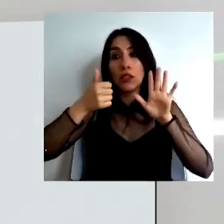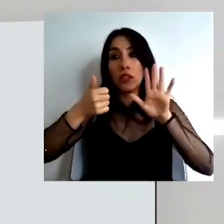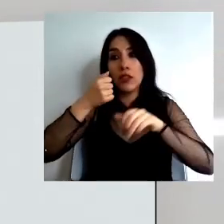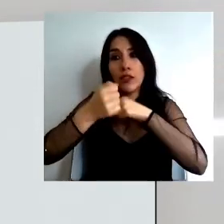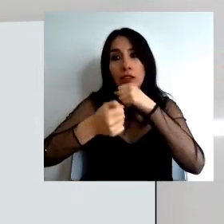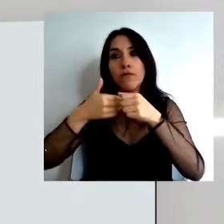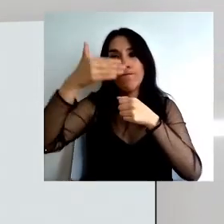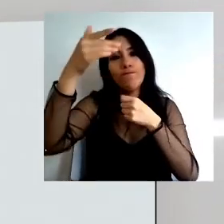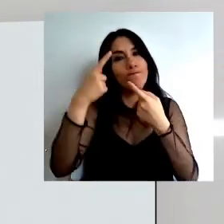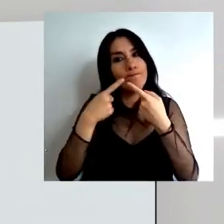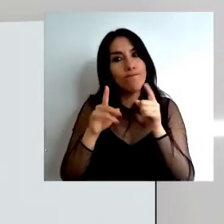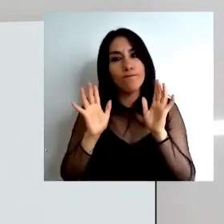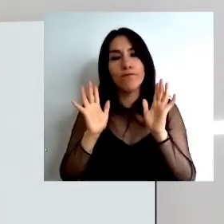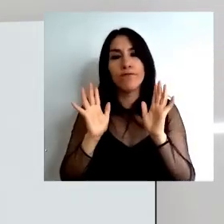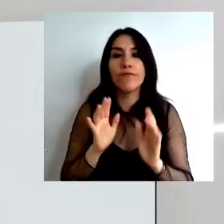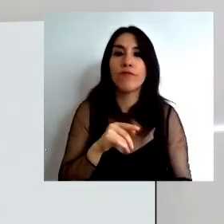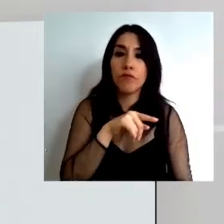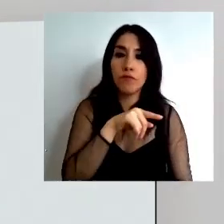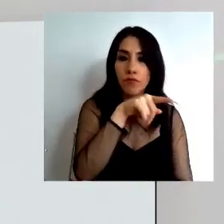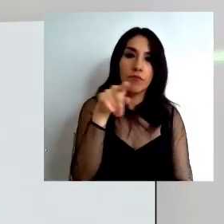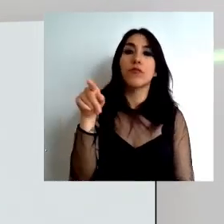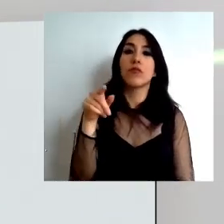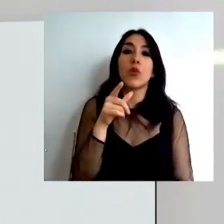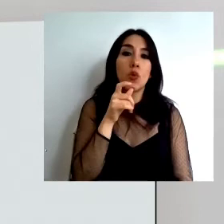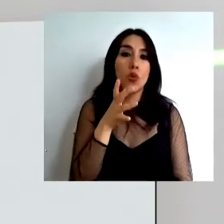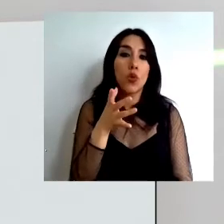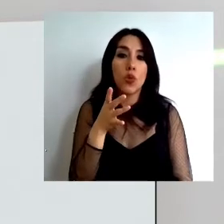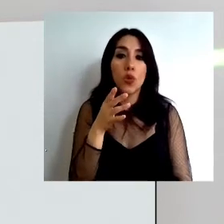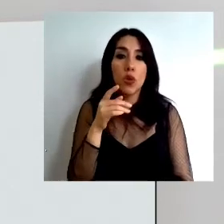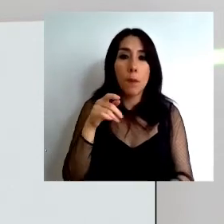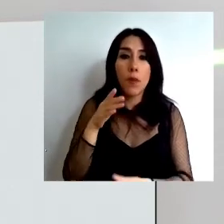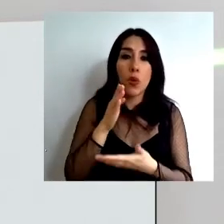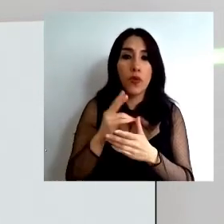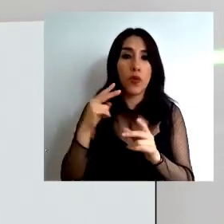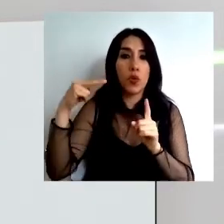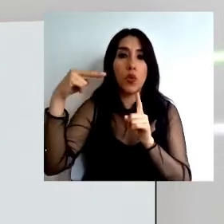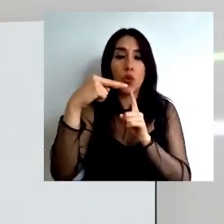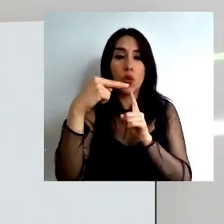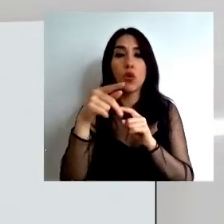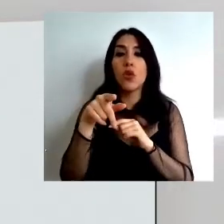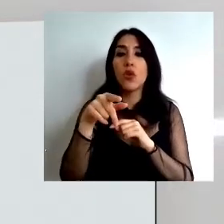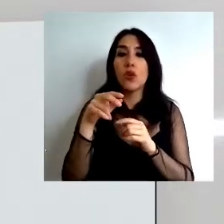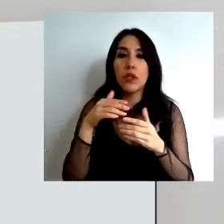Where is the next step and where is the target so that they go with you? Because you do not have any